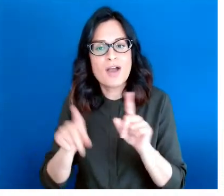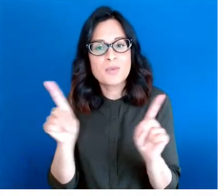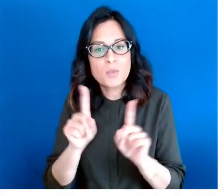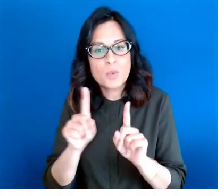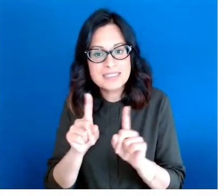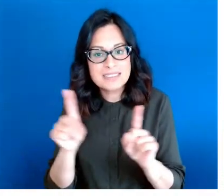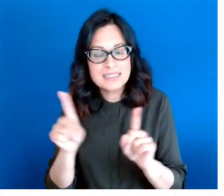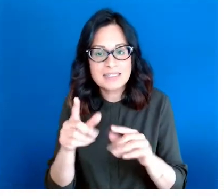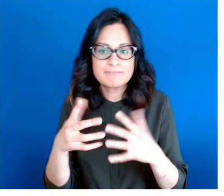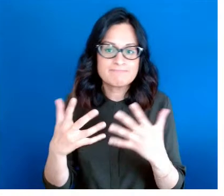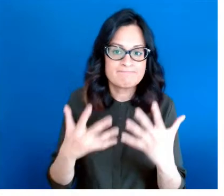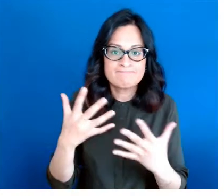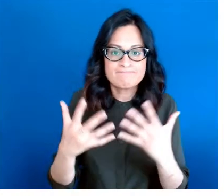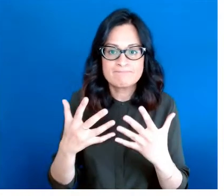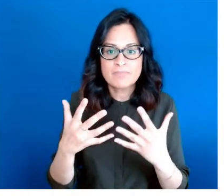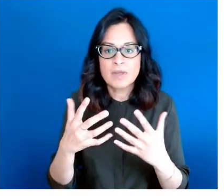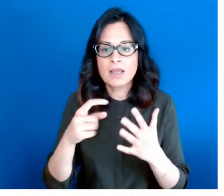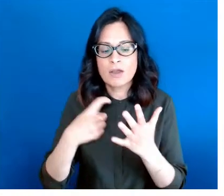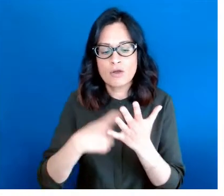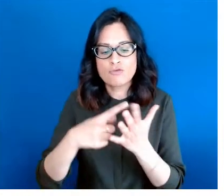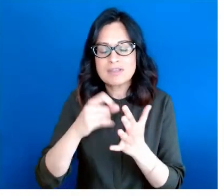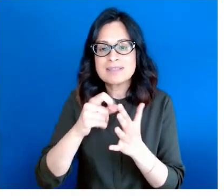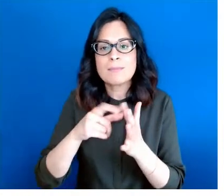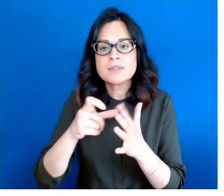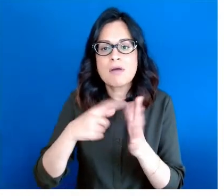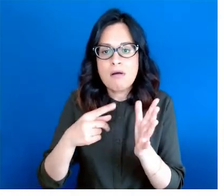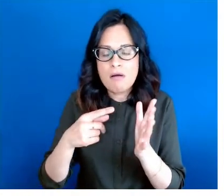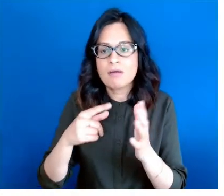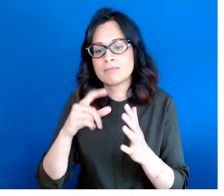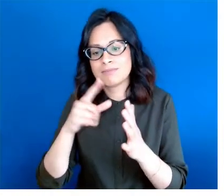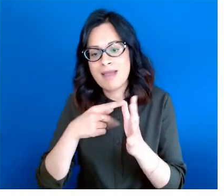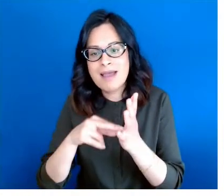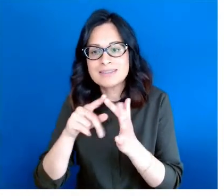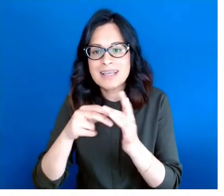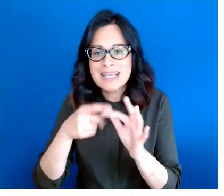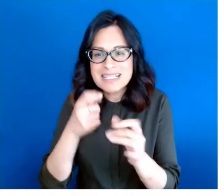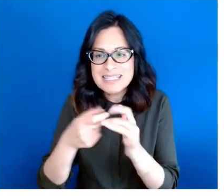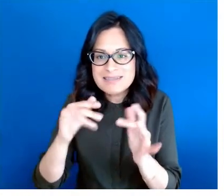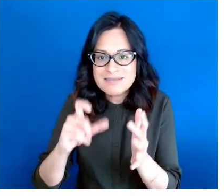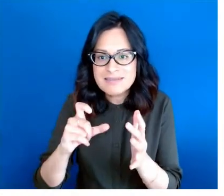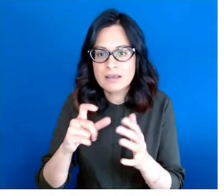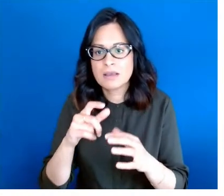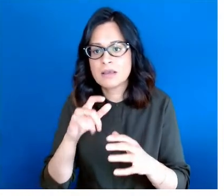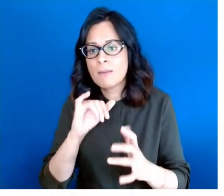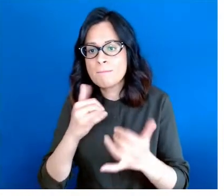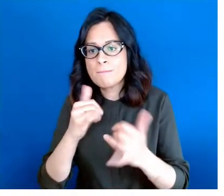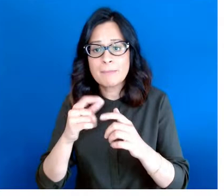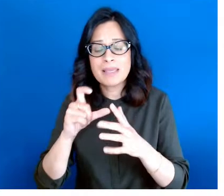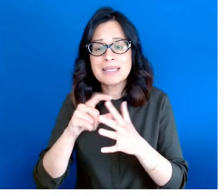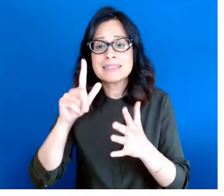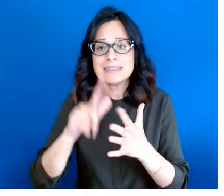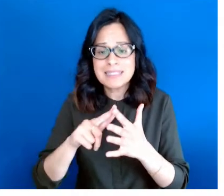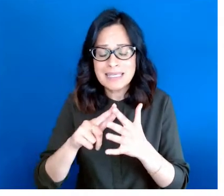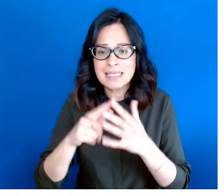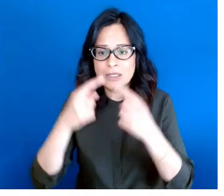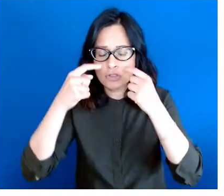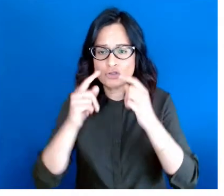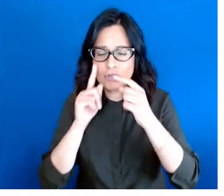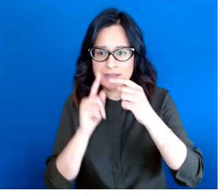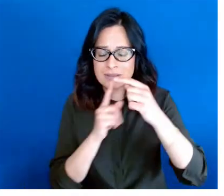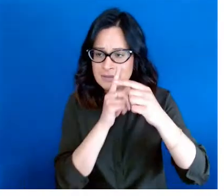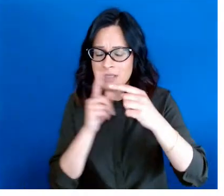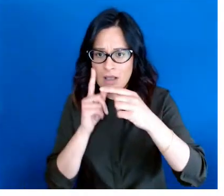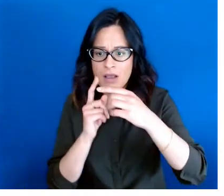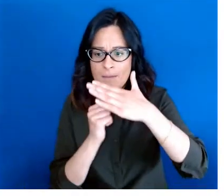leukotriene receptor antagonists. You can briefly try decongestant to enable, for example, the